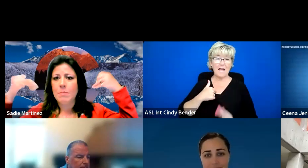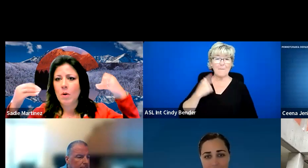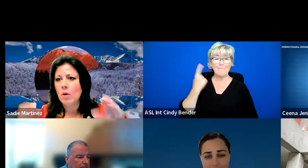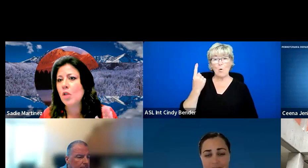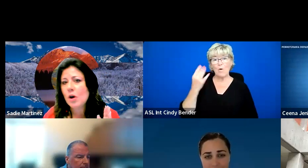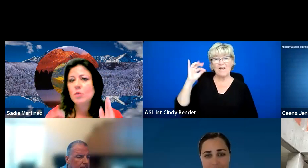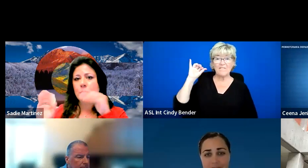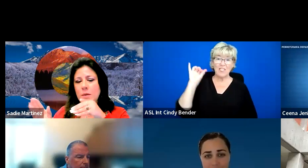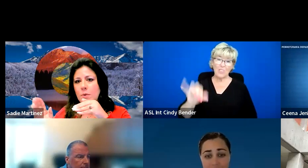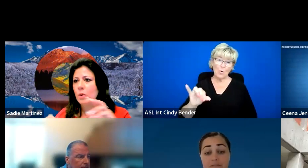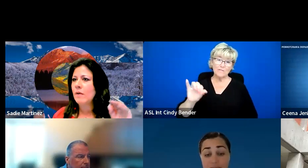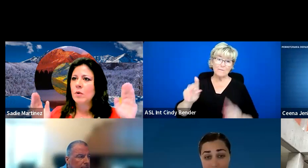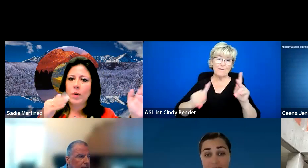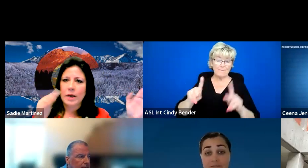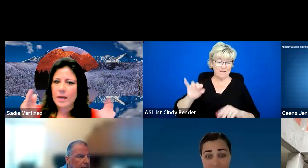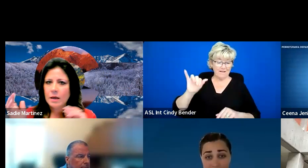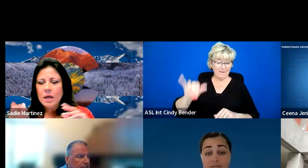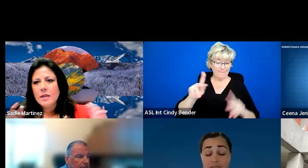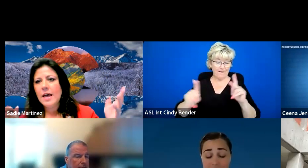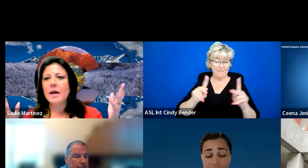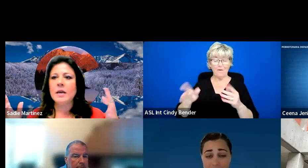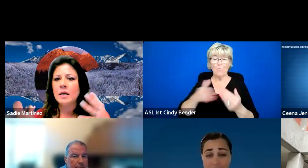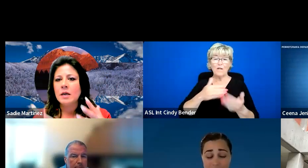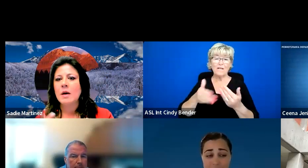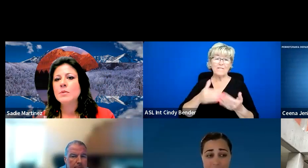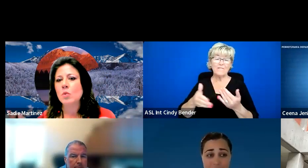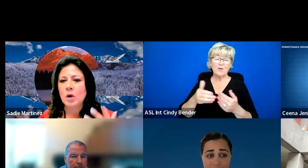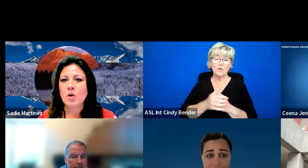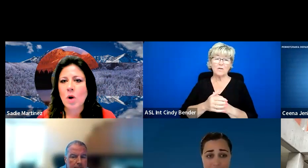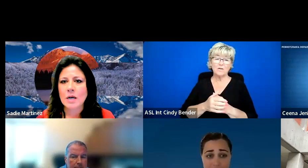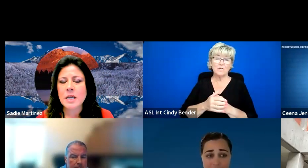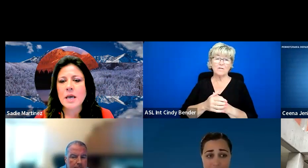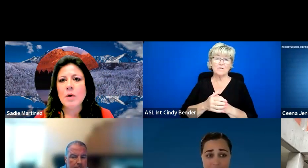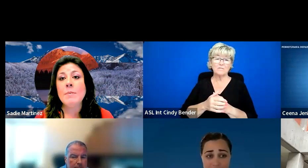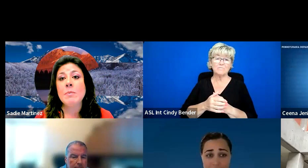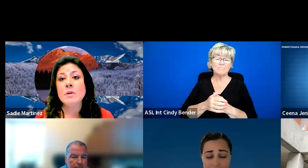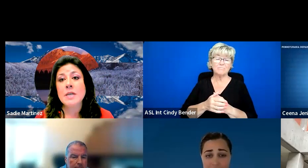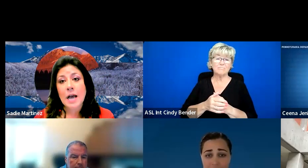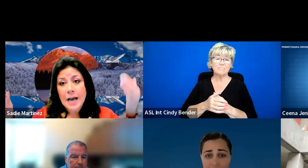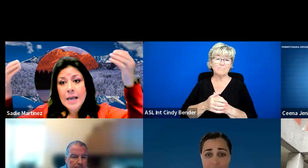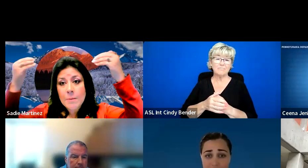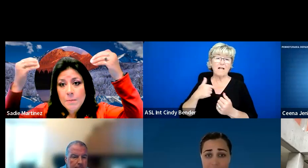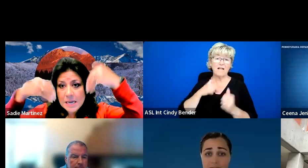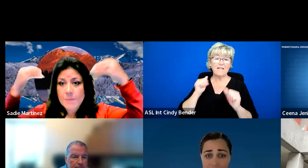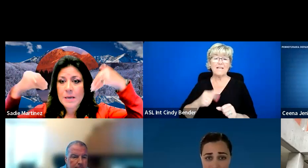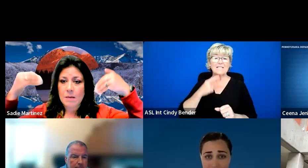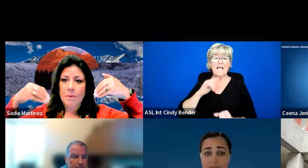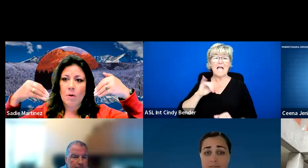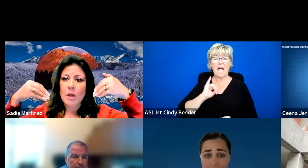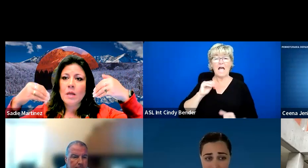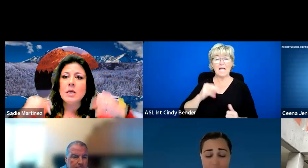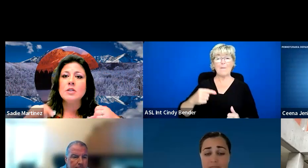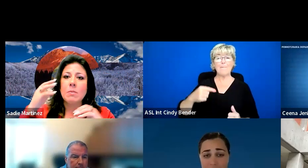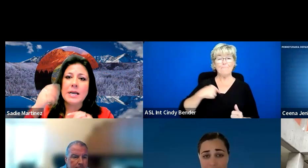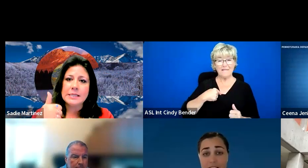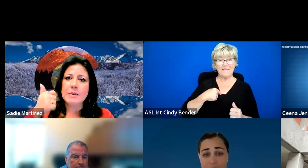these people or those people, whatever way that it comes across. Well, I'm able to say, I am me